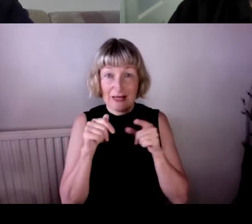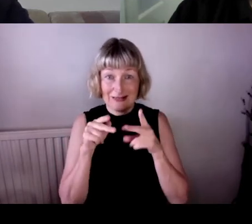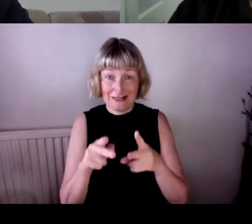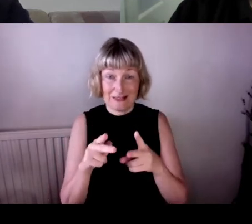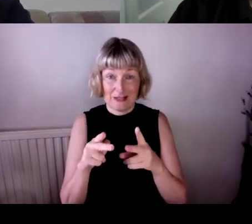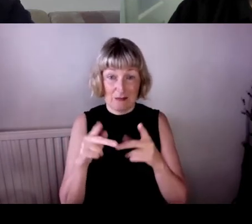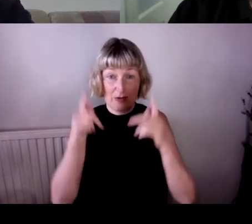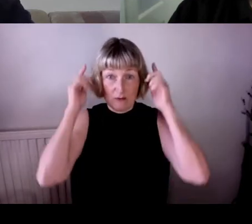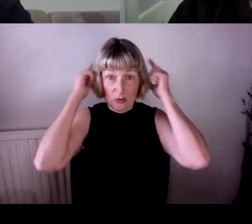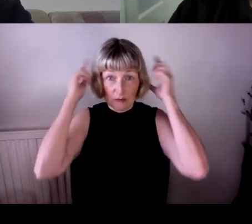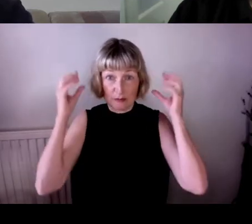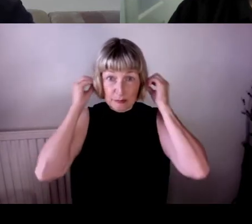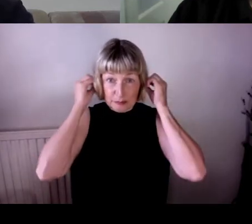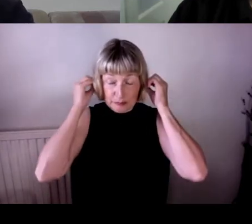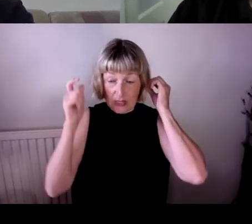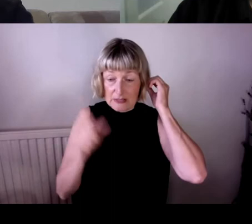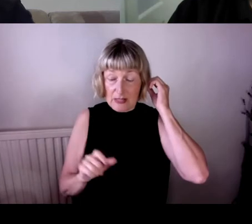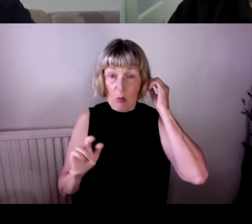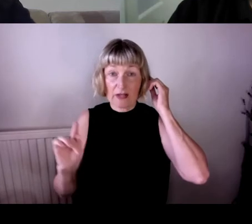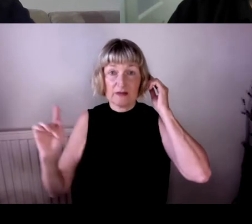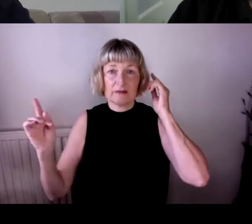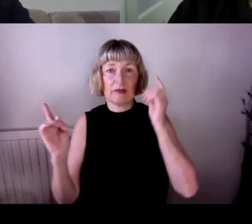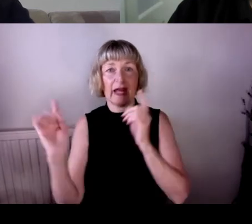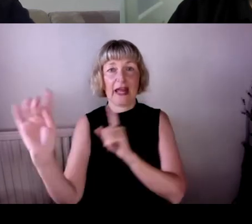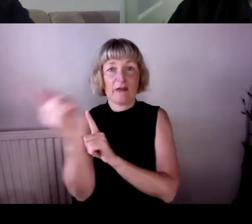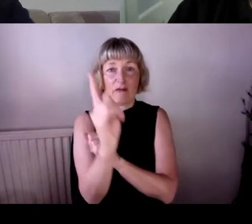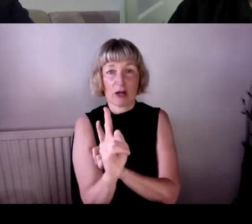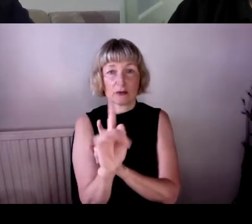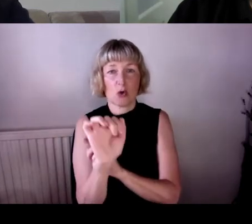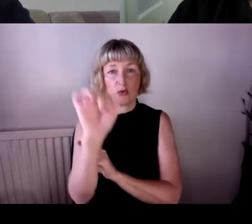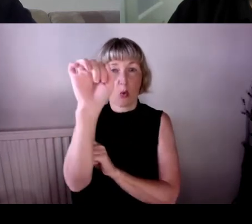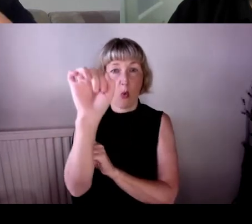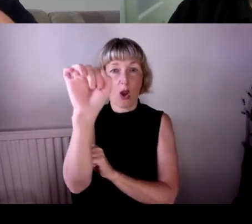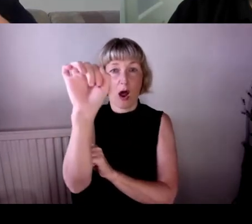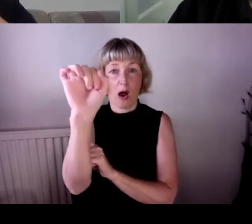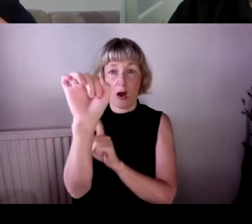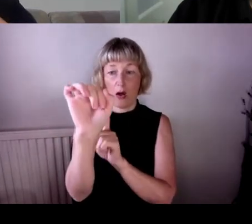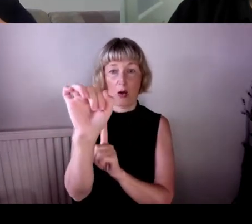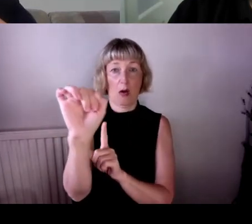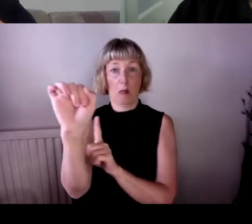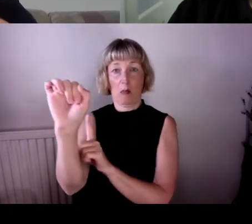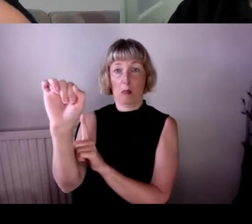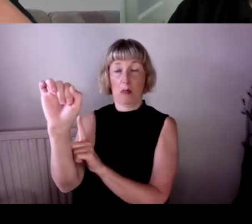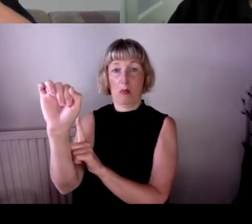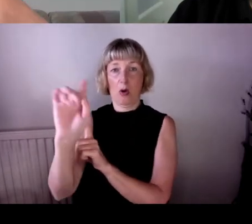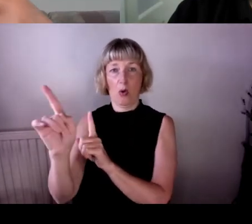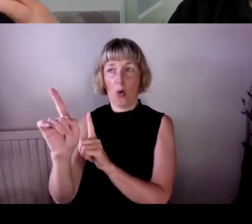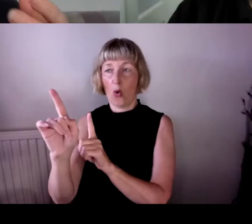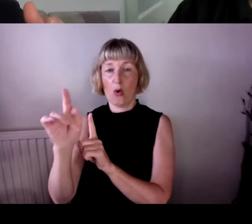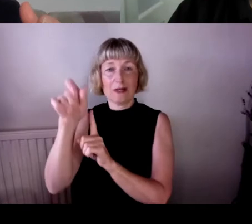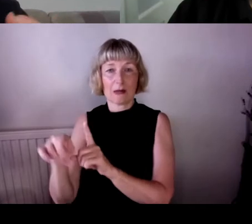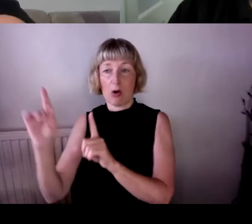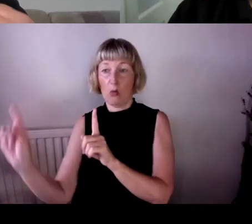somebody is sitting in front of you who's a bit taller, or you have any kind of obstruction